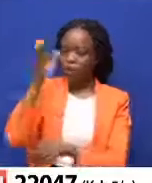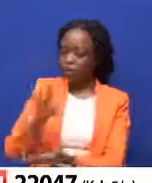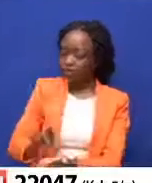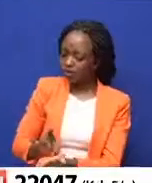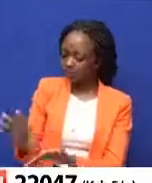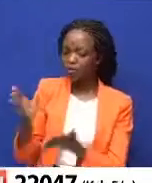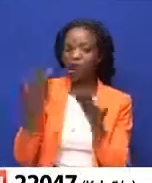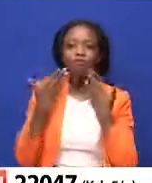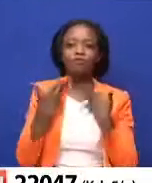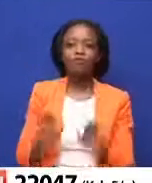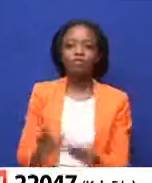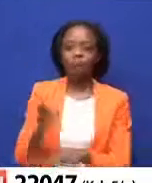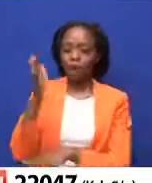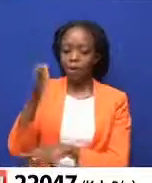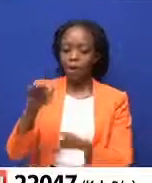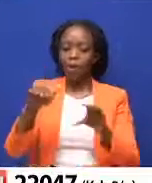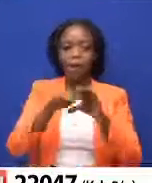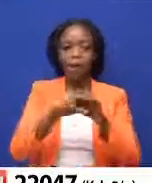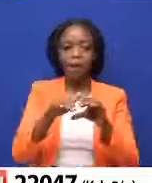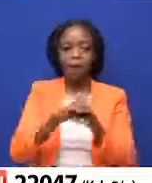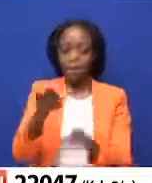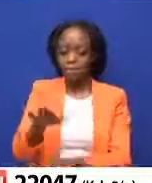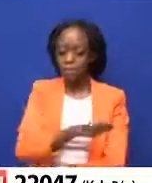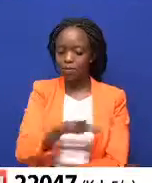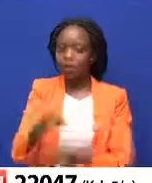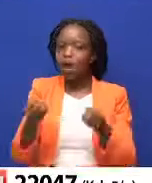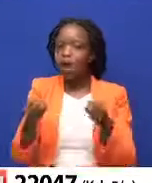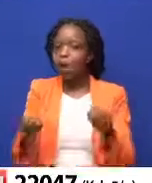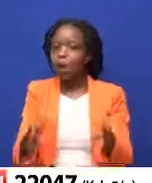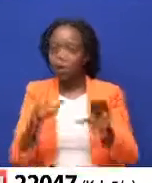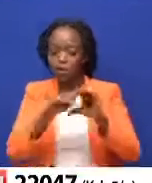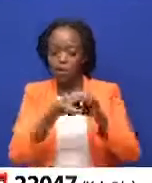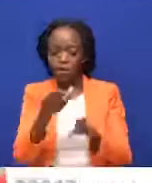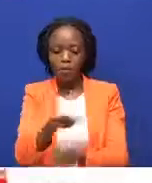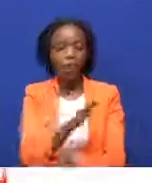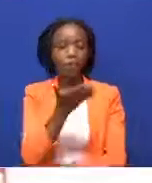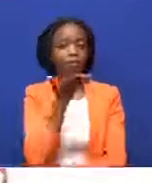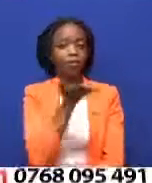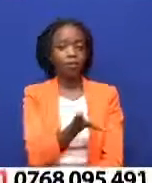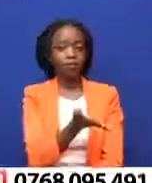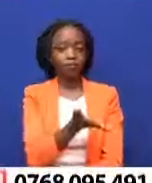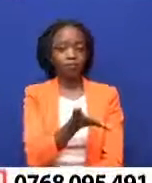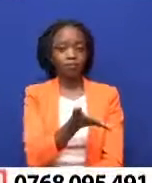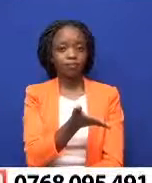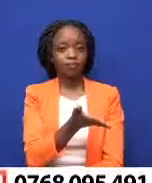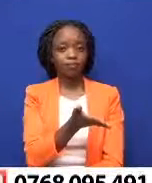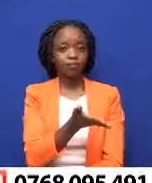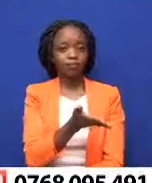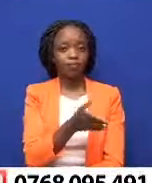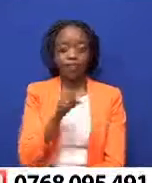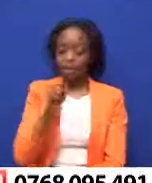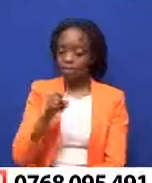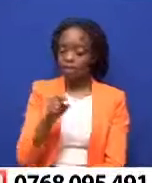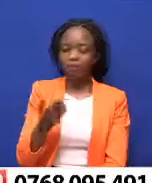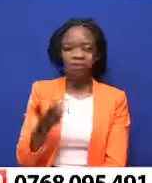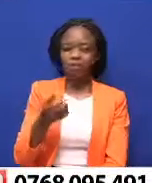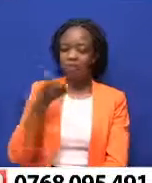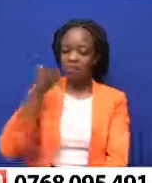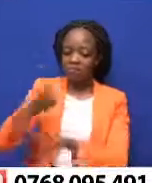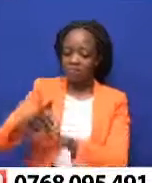out. He's a member of parliament. How many members of parliament were there? Let's start from there. So this was